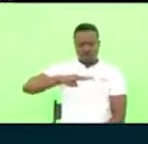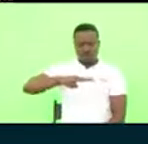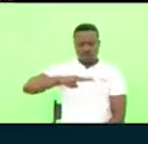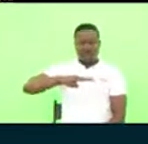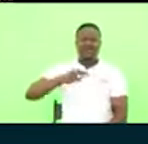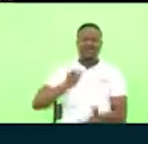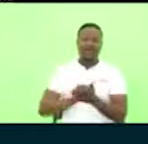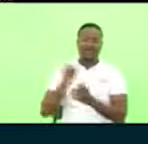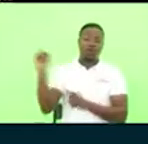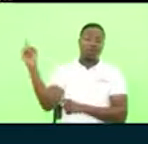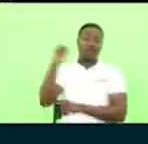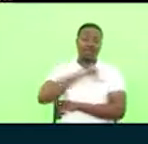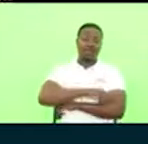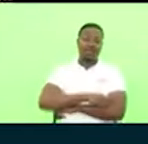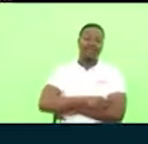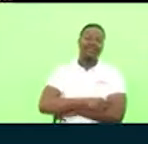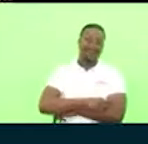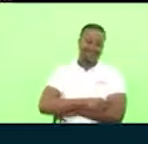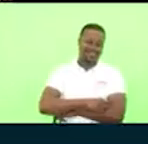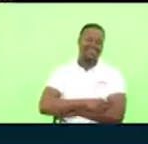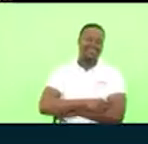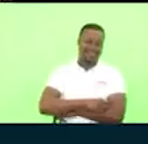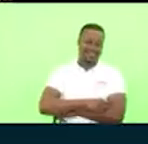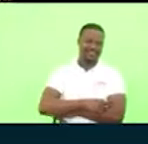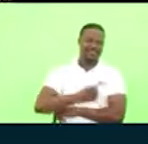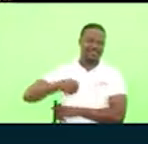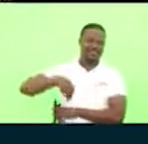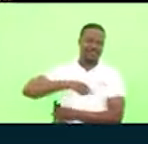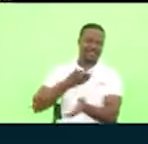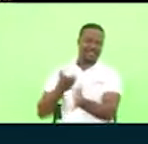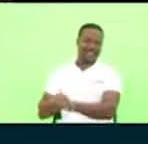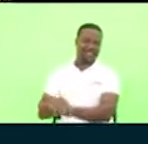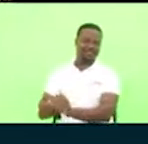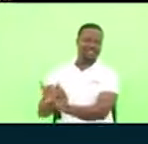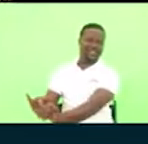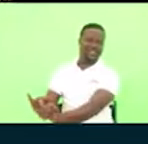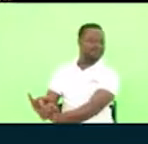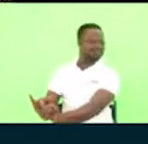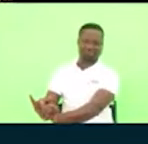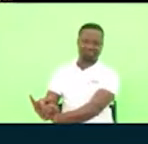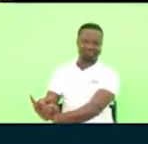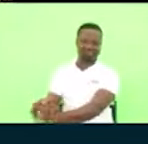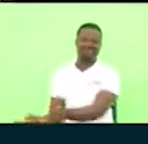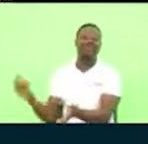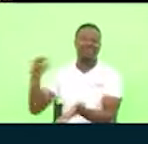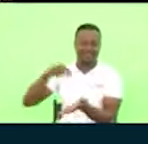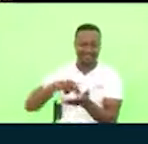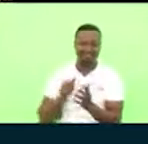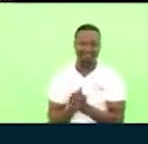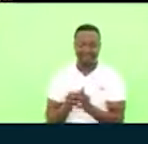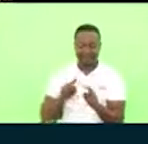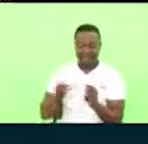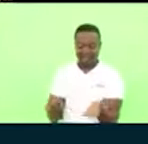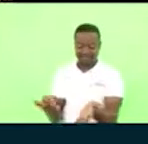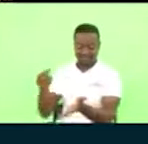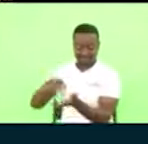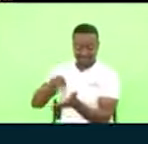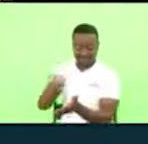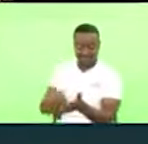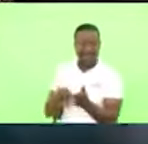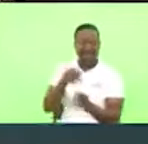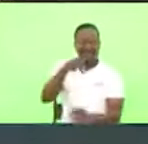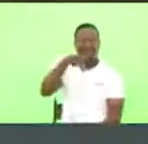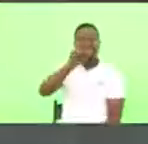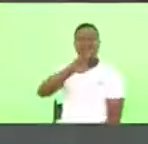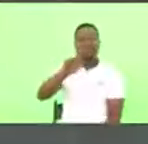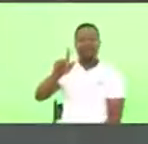that one day we will also rise from the dead. But for the resurrection, Paul is saying that our preaching